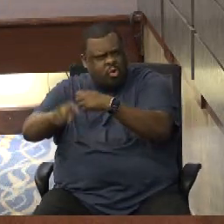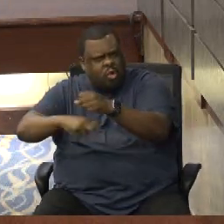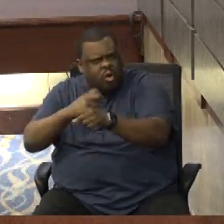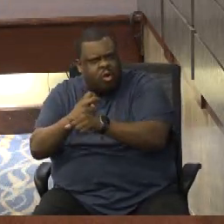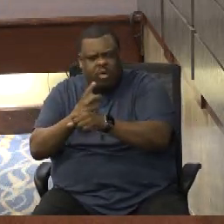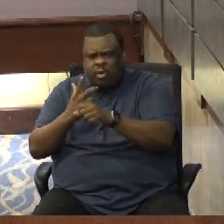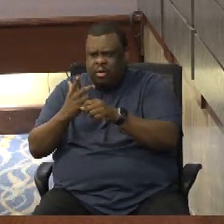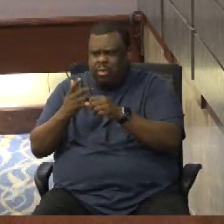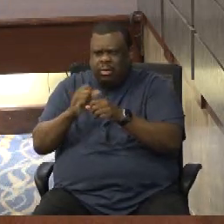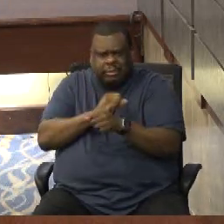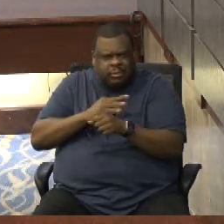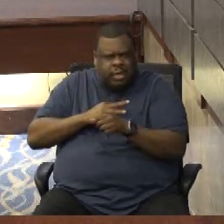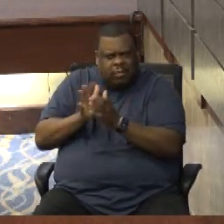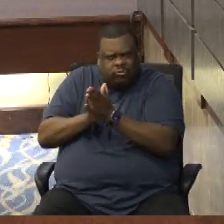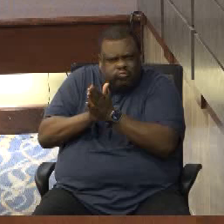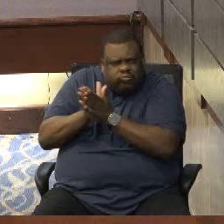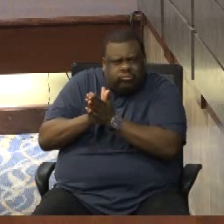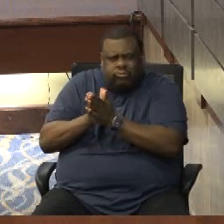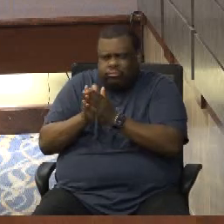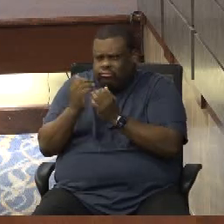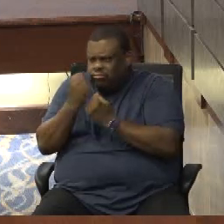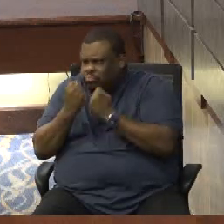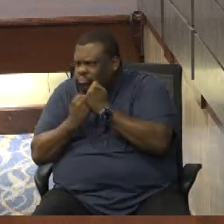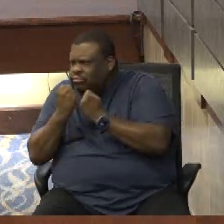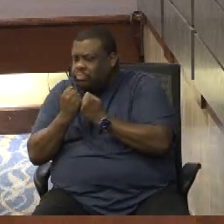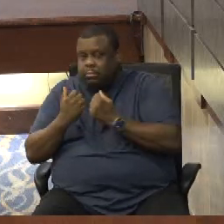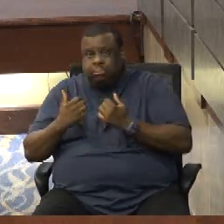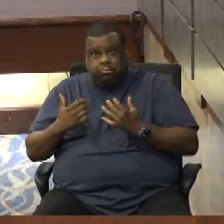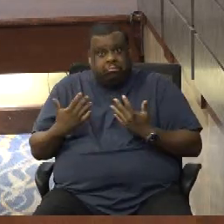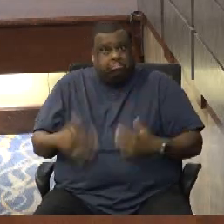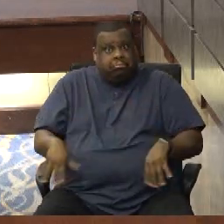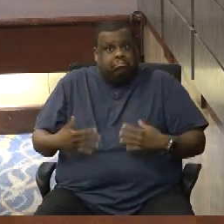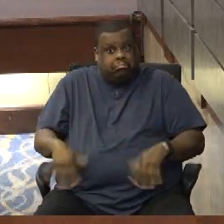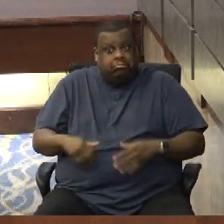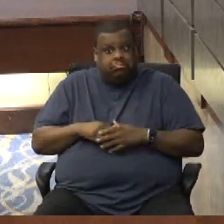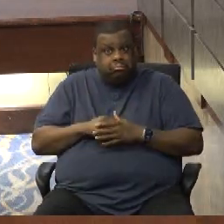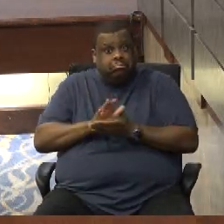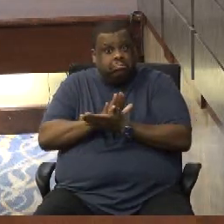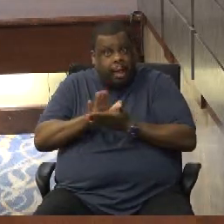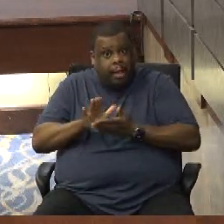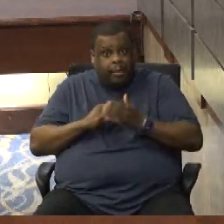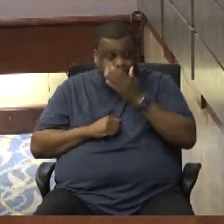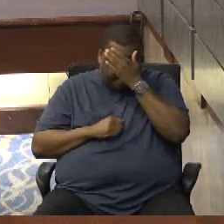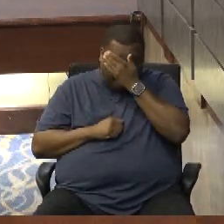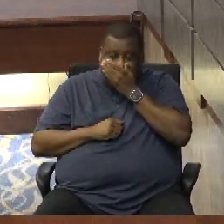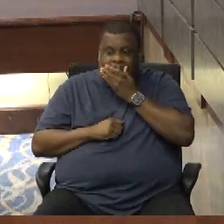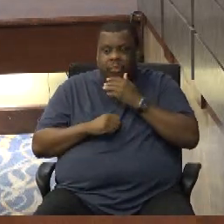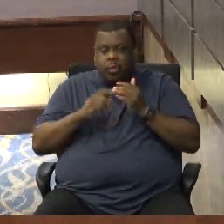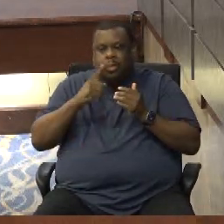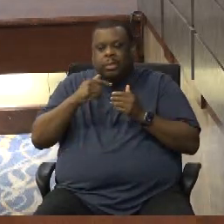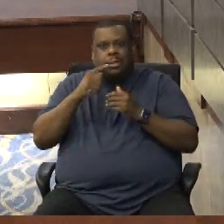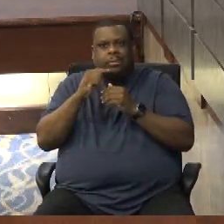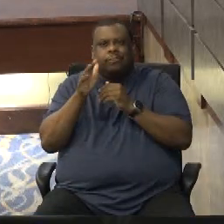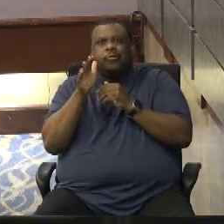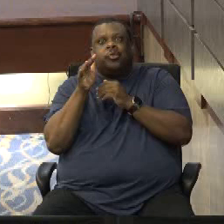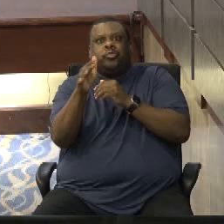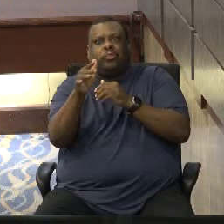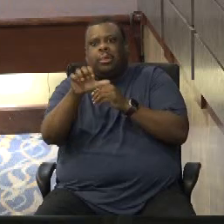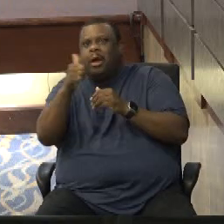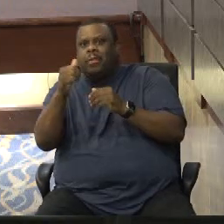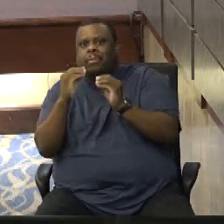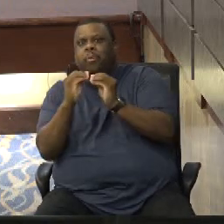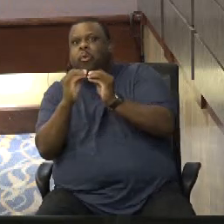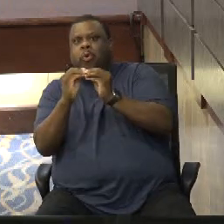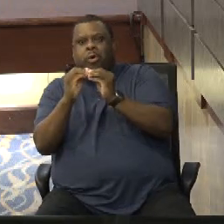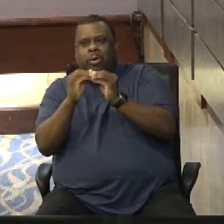appreciate staff's effort and to do this really meaningful work, and I look forward to seeing other projects like this in the future. Thanks. Thank you,